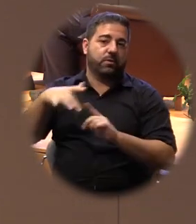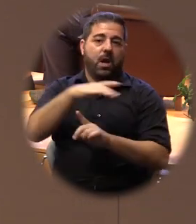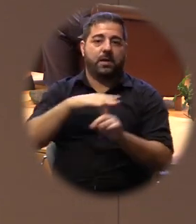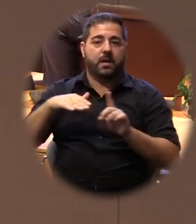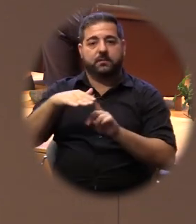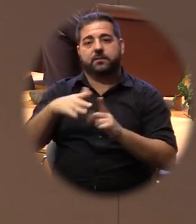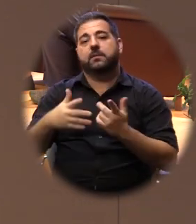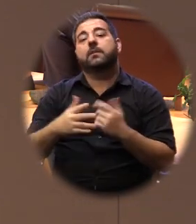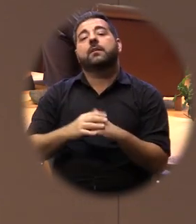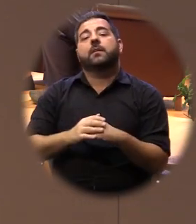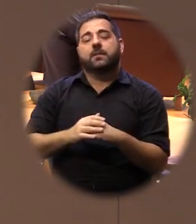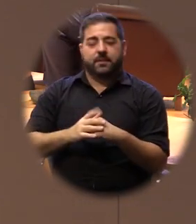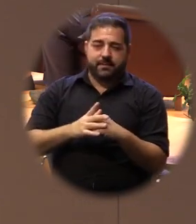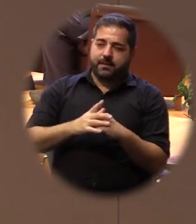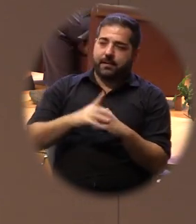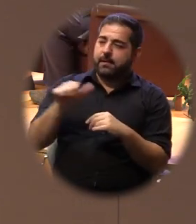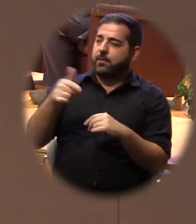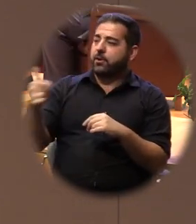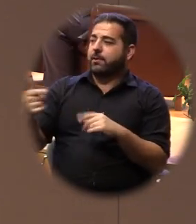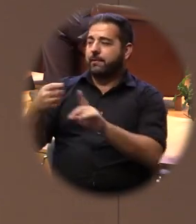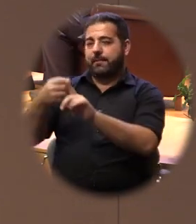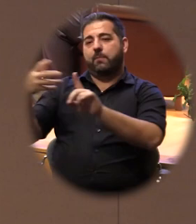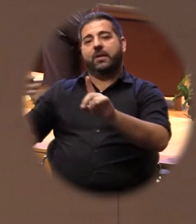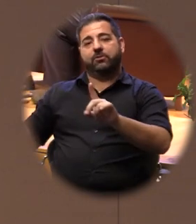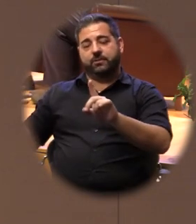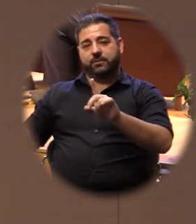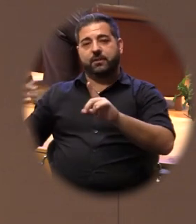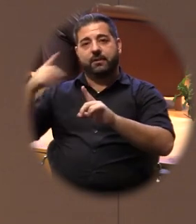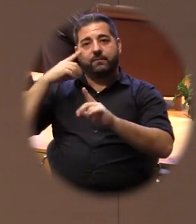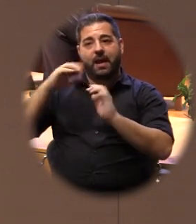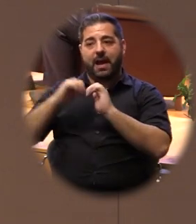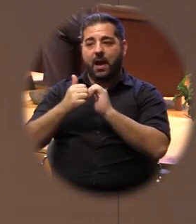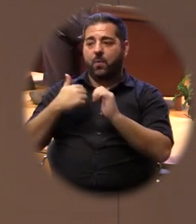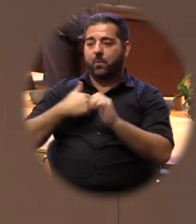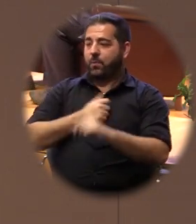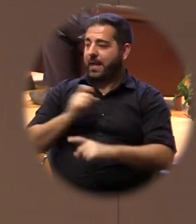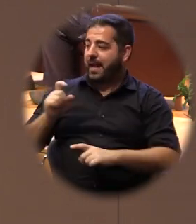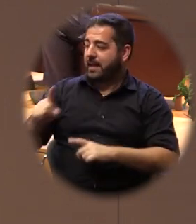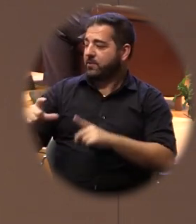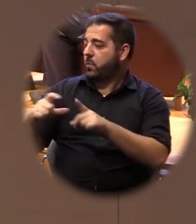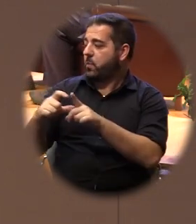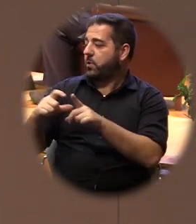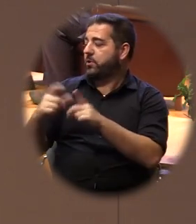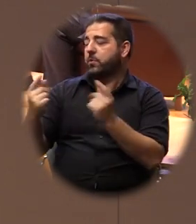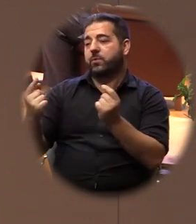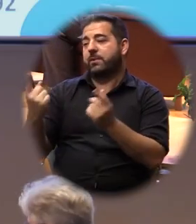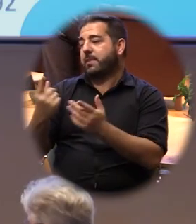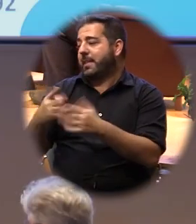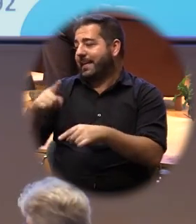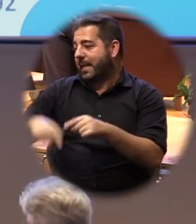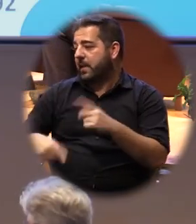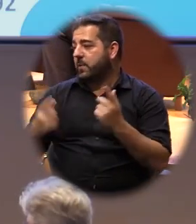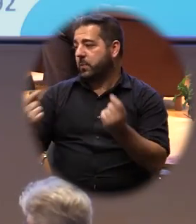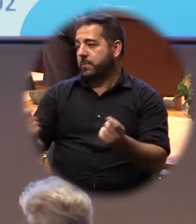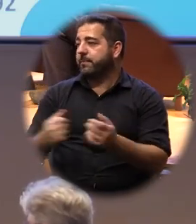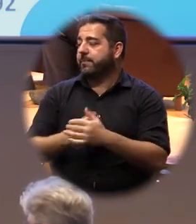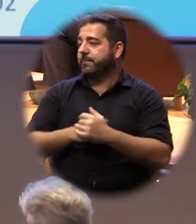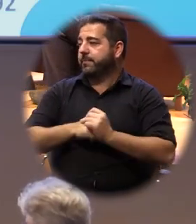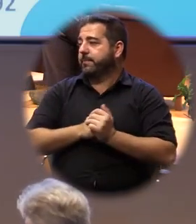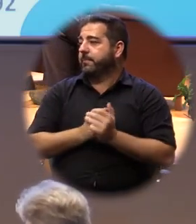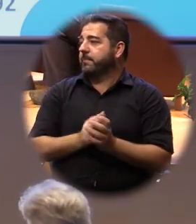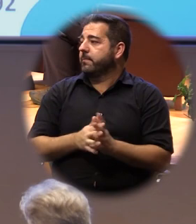I think that's just another elaboration on how we ask a word to do work that it can't actually do.